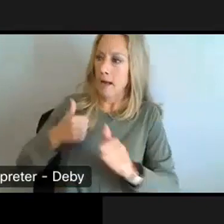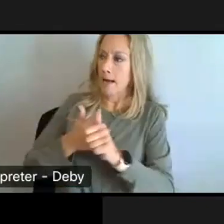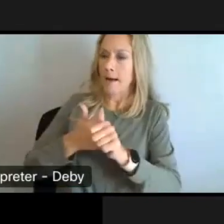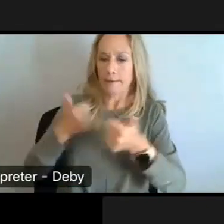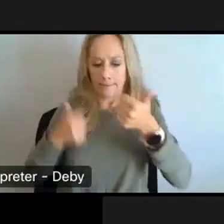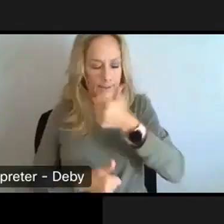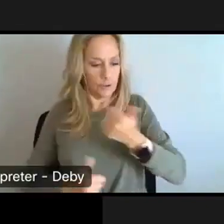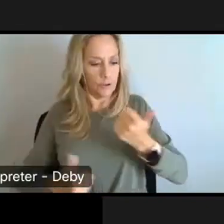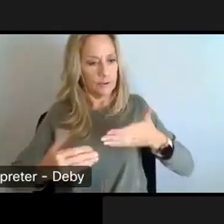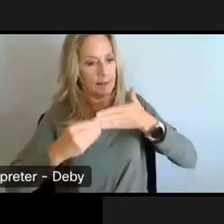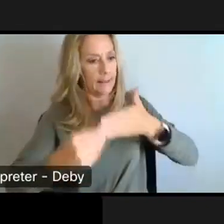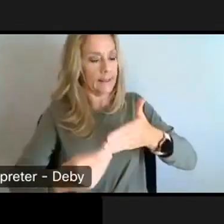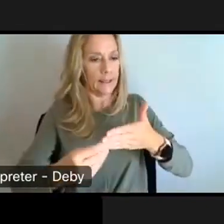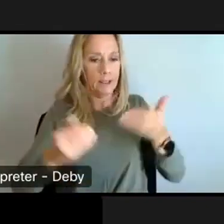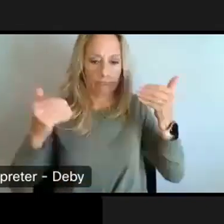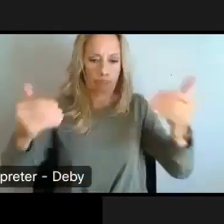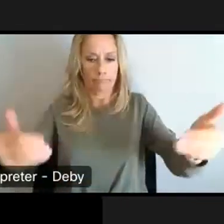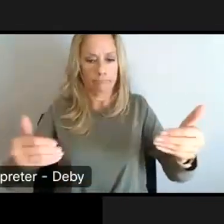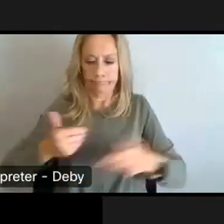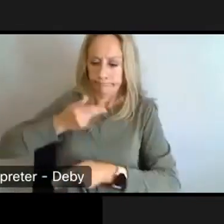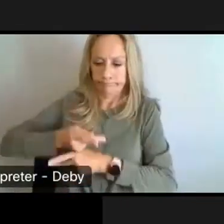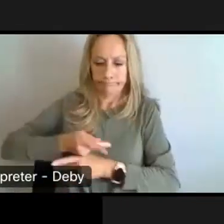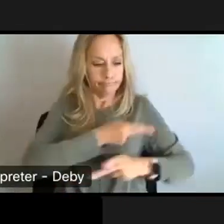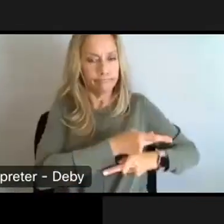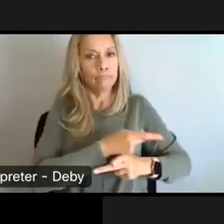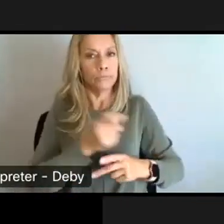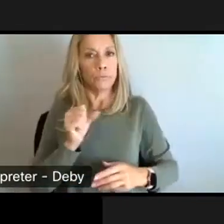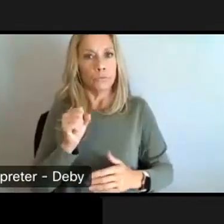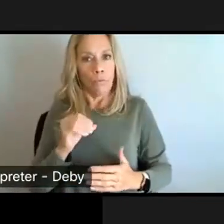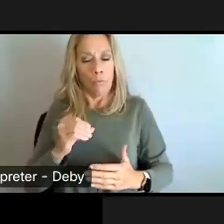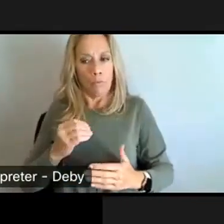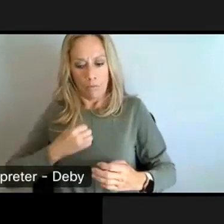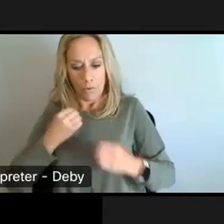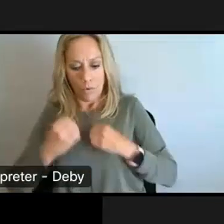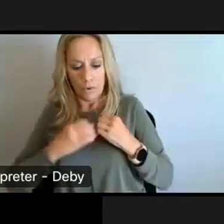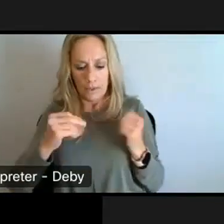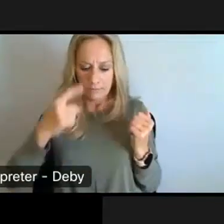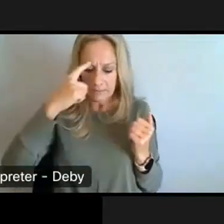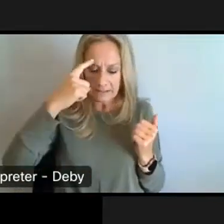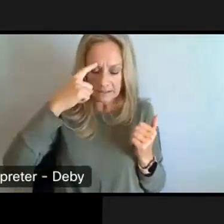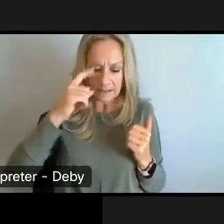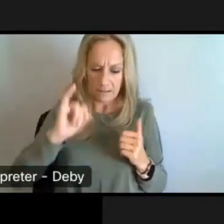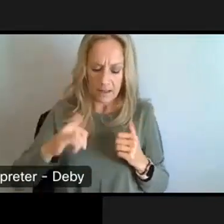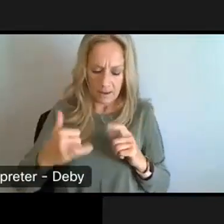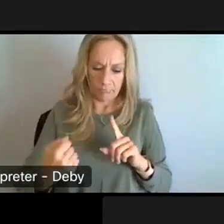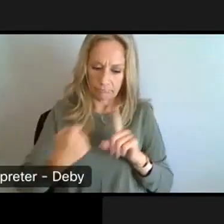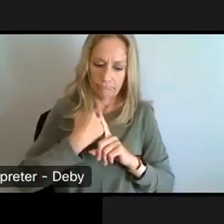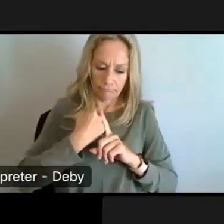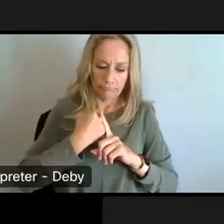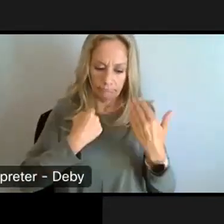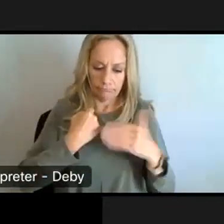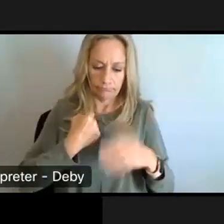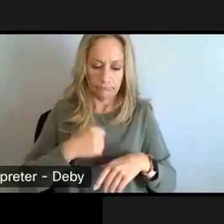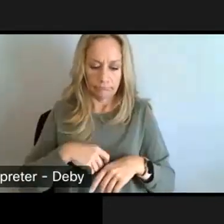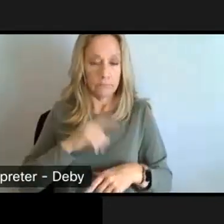fitness aspect. Um, so, so emotionally and mentally, that impacted me to the point where I said,